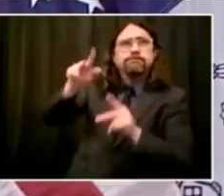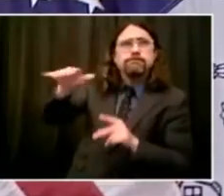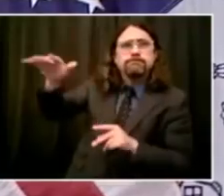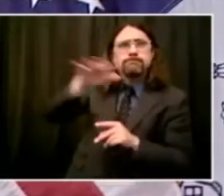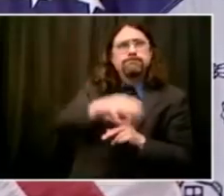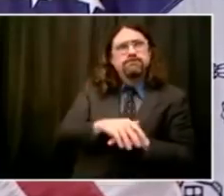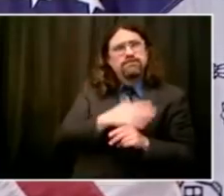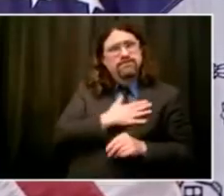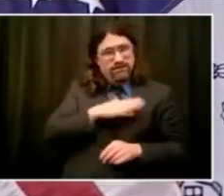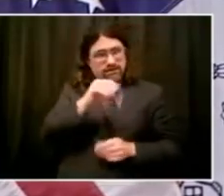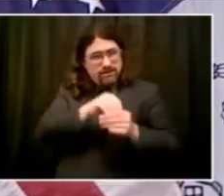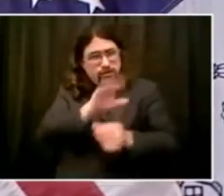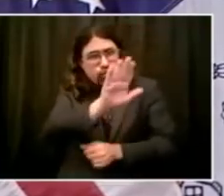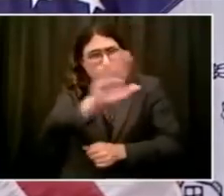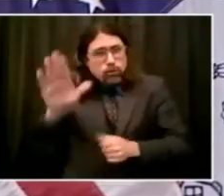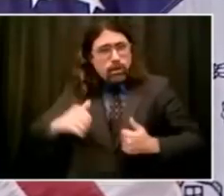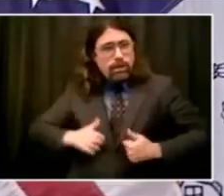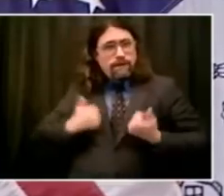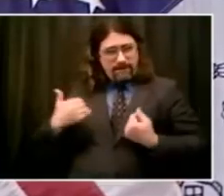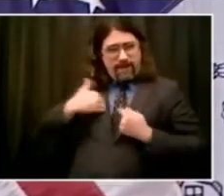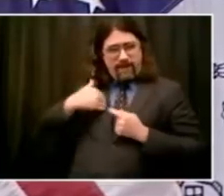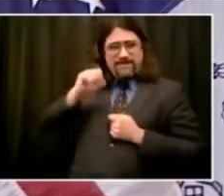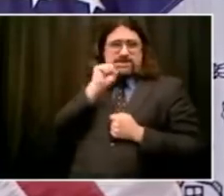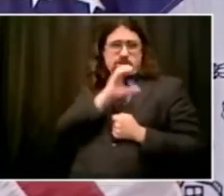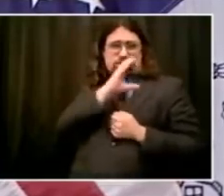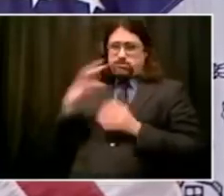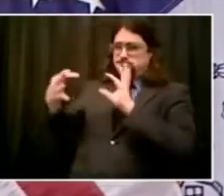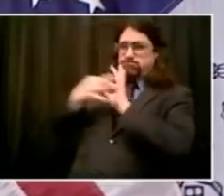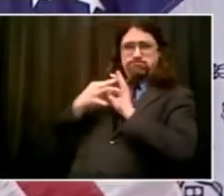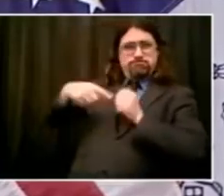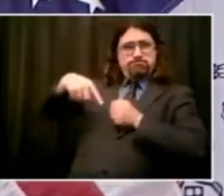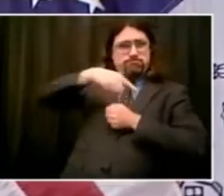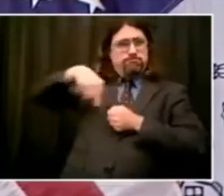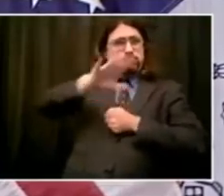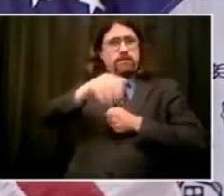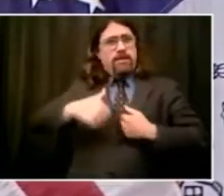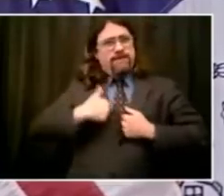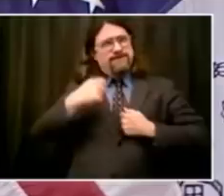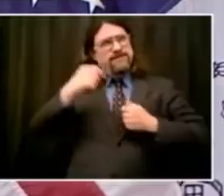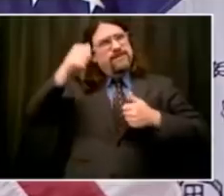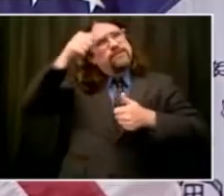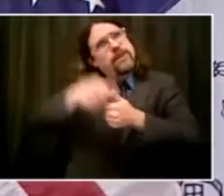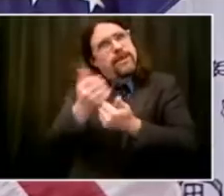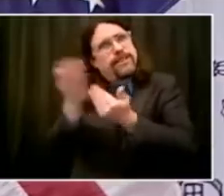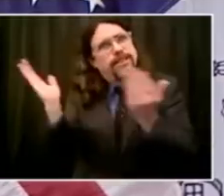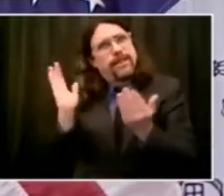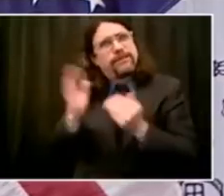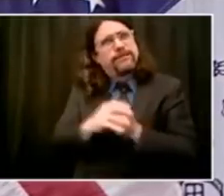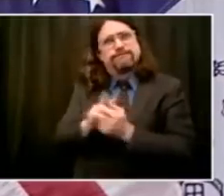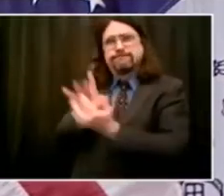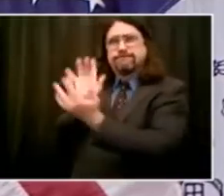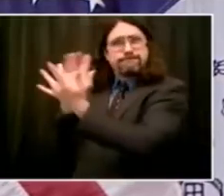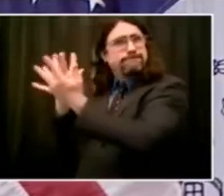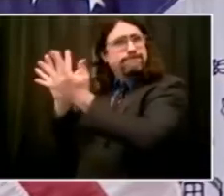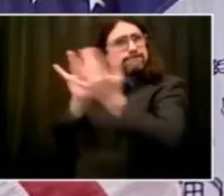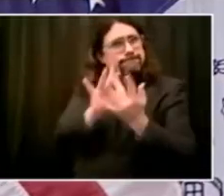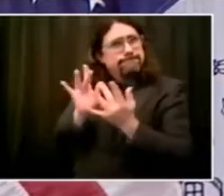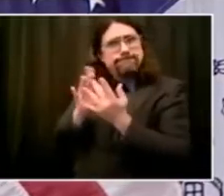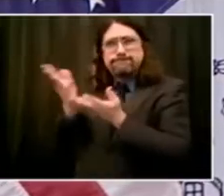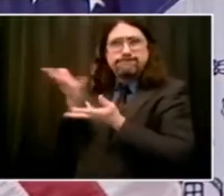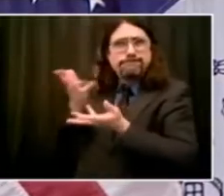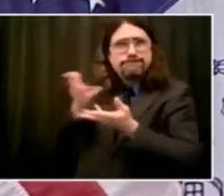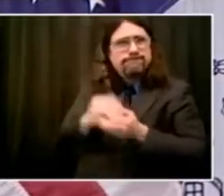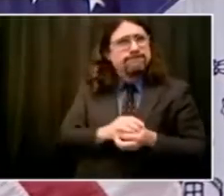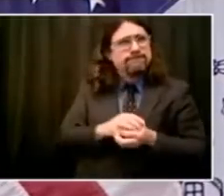Yorkers have done so much in this crisis, and so many of you, it's just who you are. Not only to watch out for your own